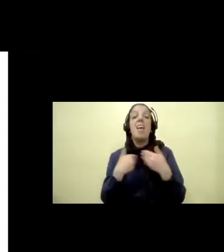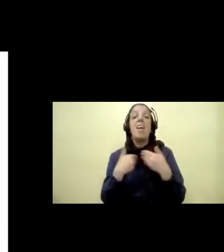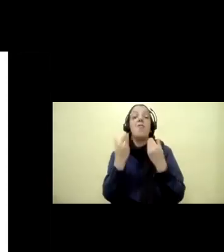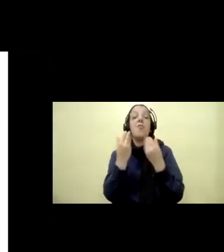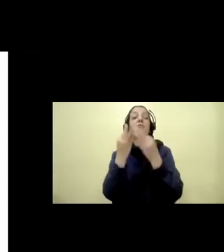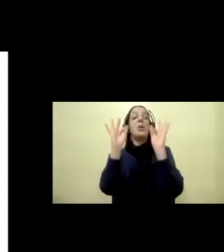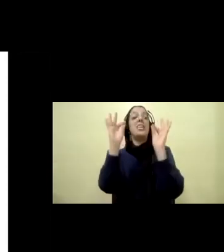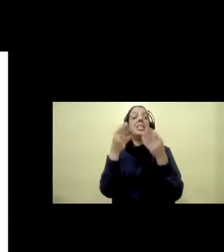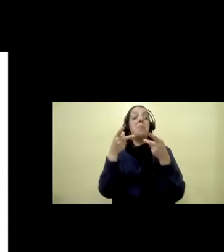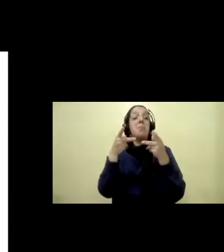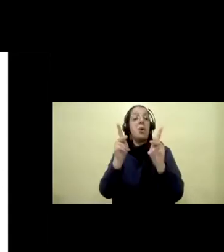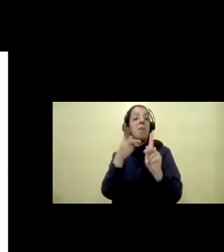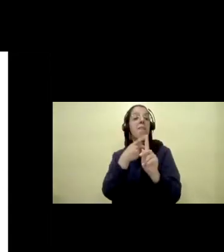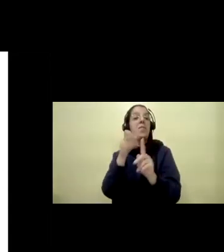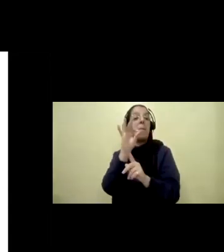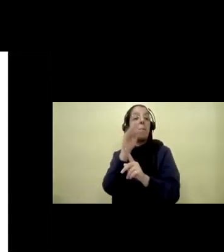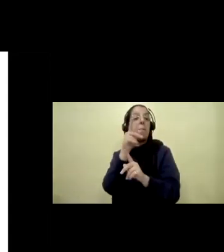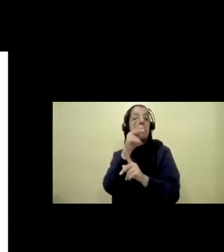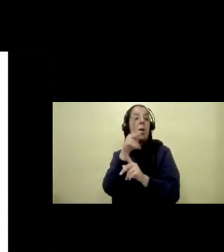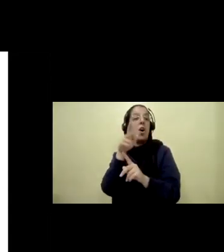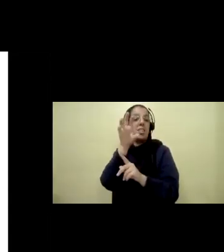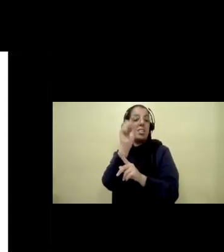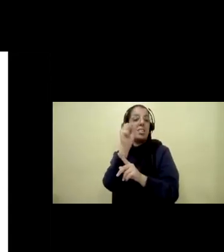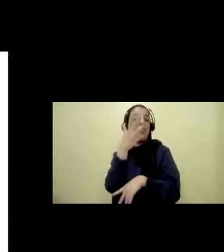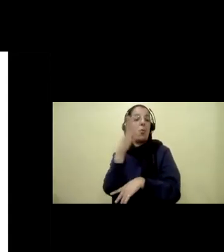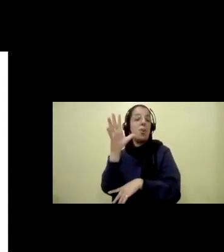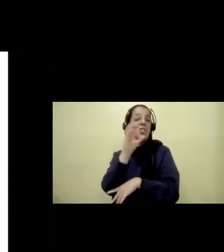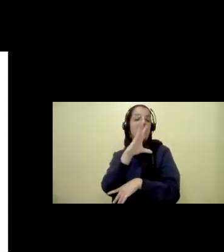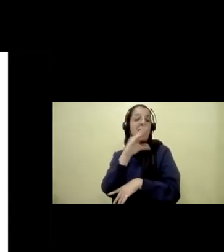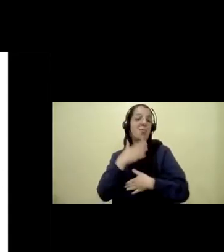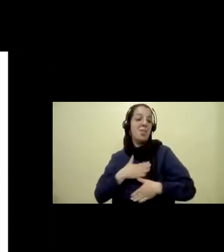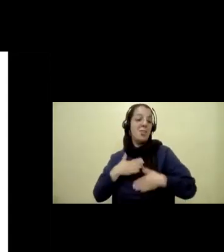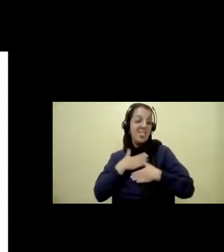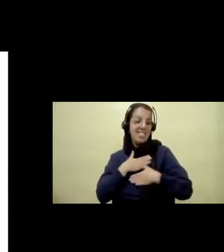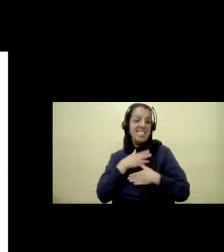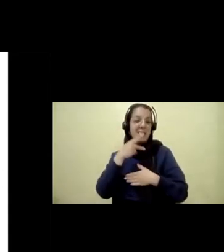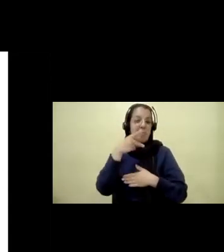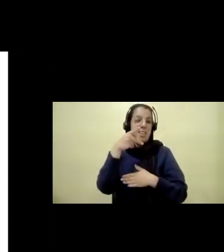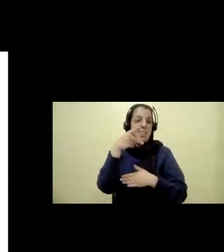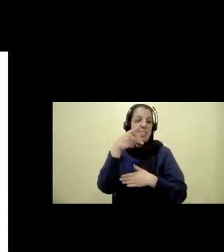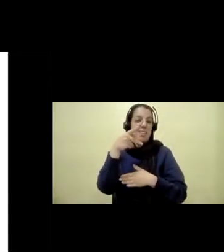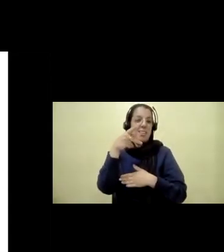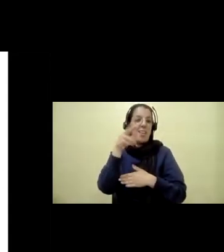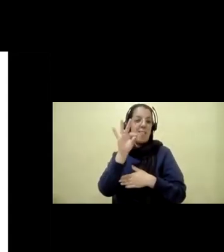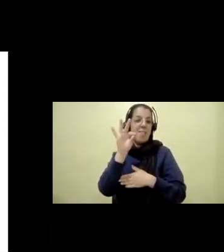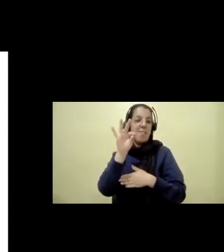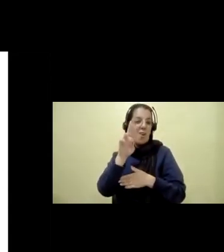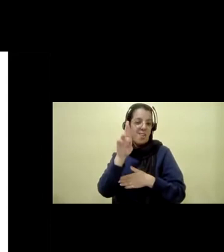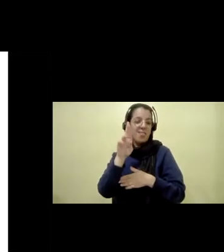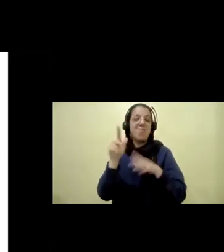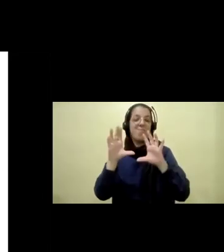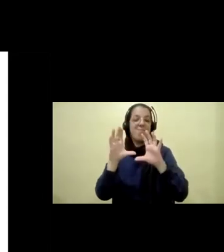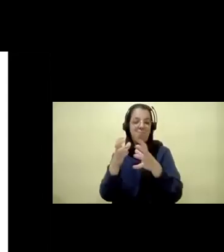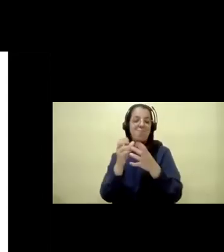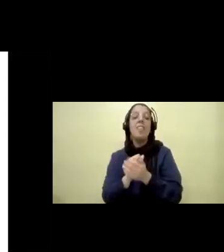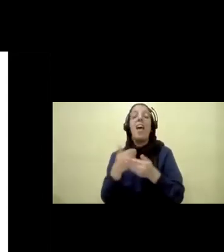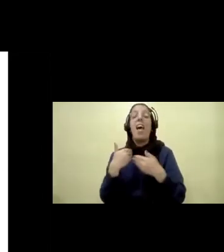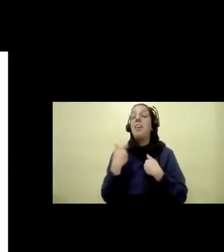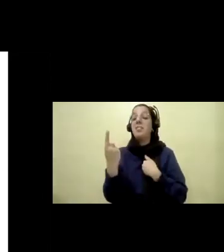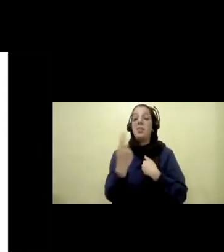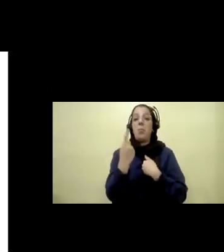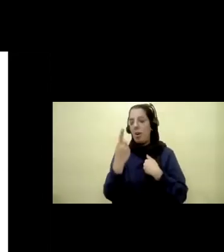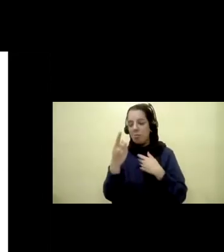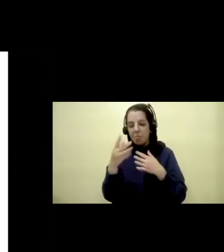this incredible support staff member of PFNR, whose name is Andrea Damiano. She